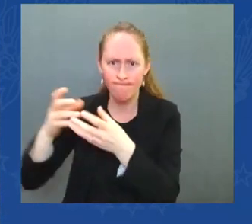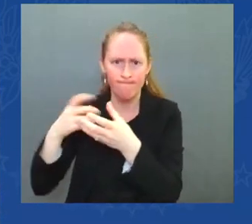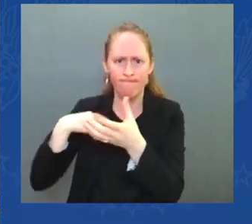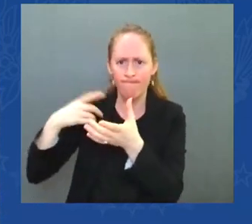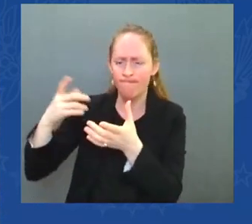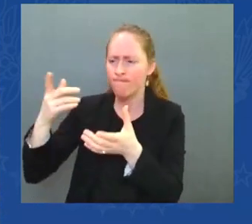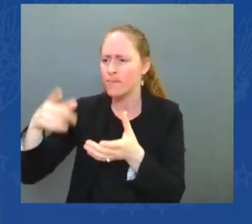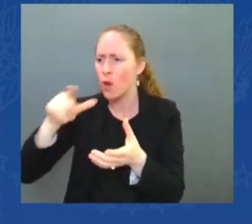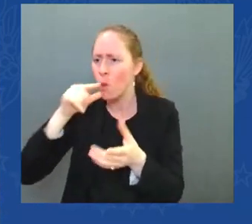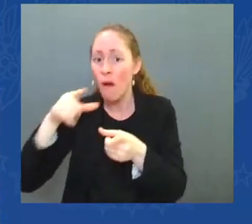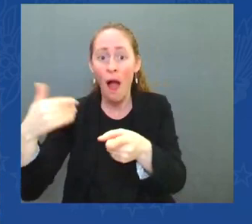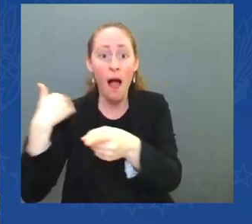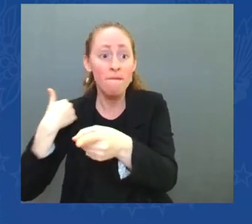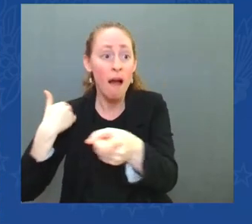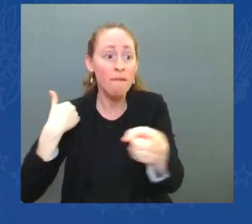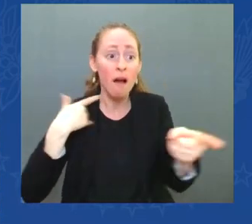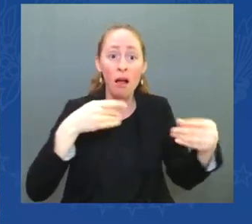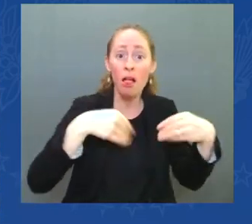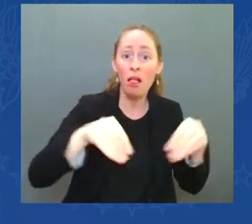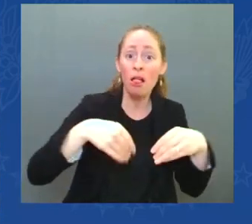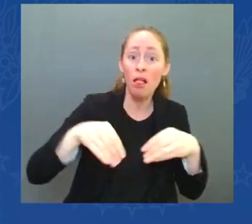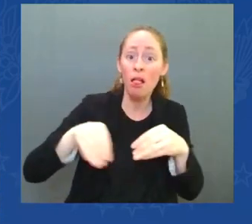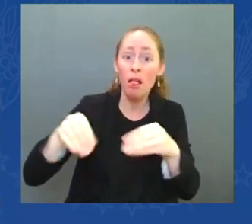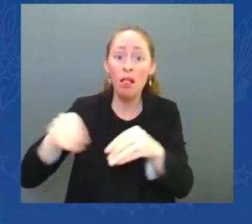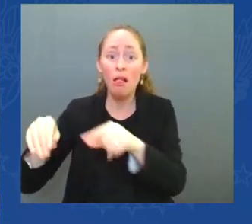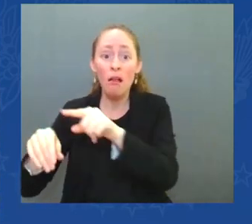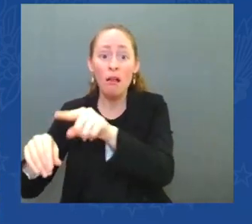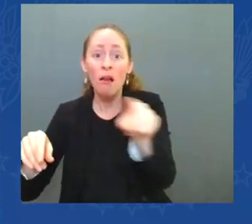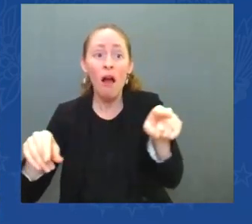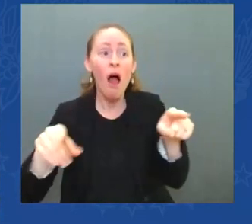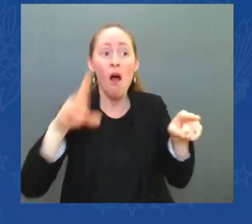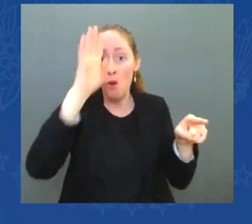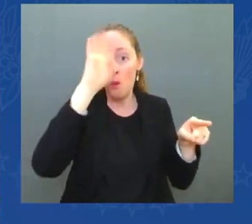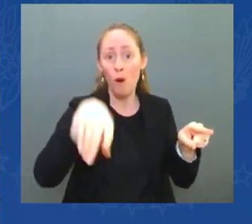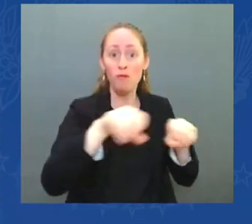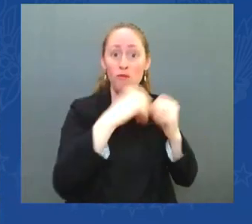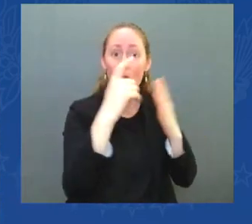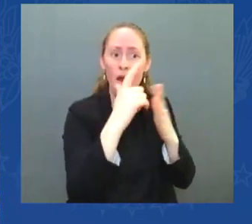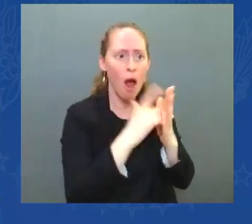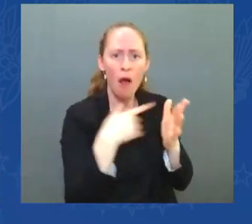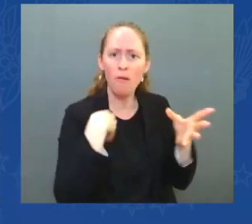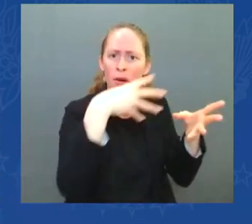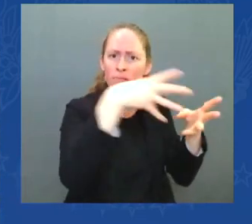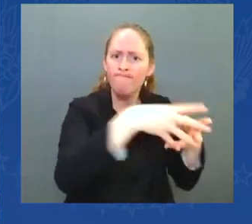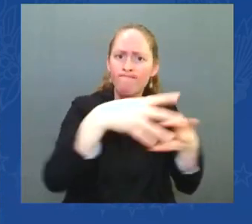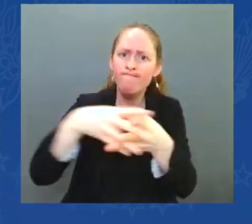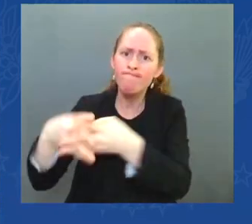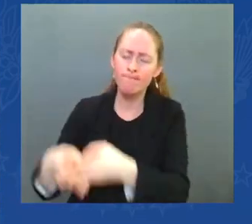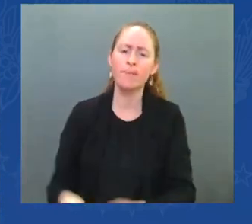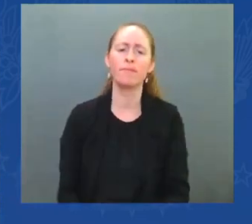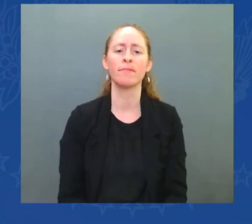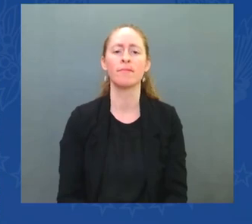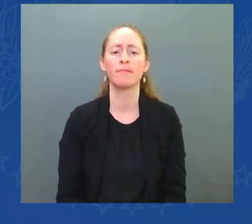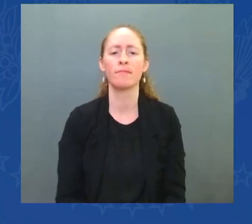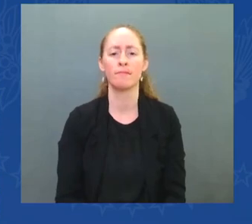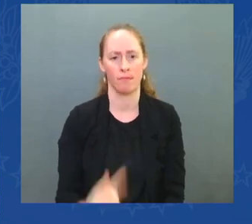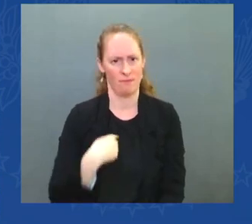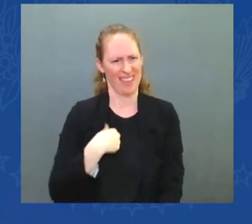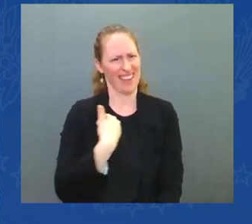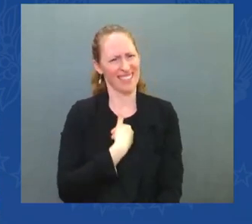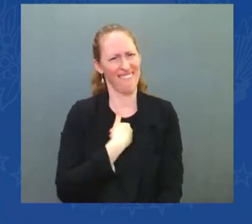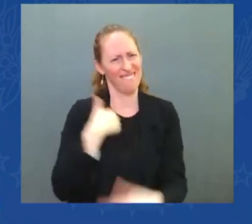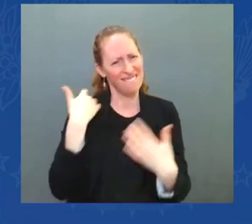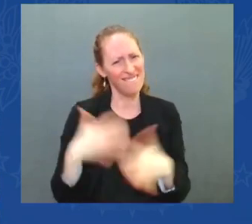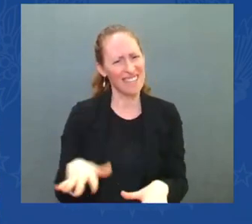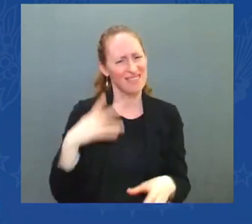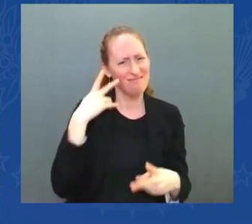seen firsthand how our nation's epidemic of gun violence has been driven by the